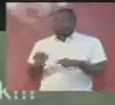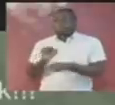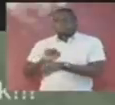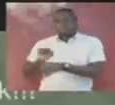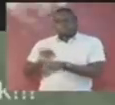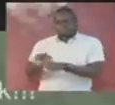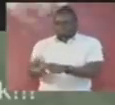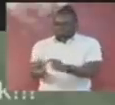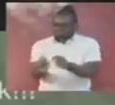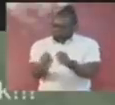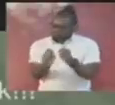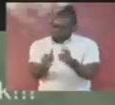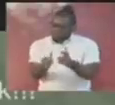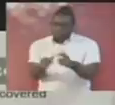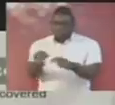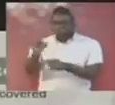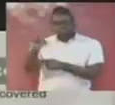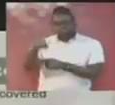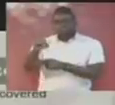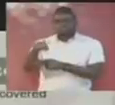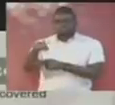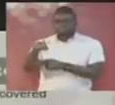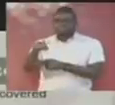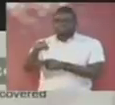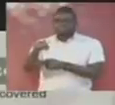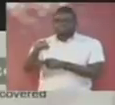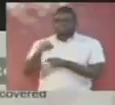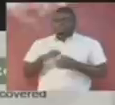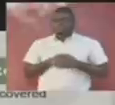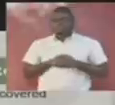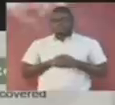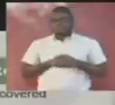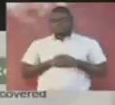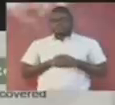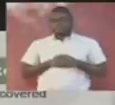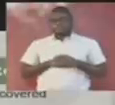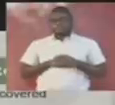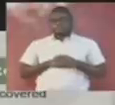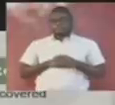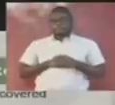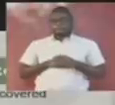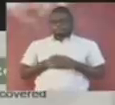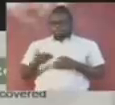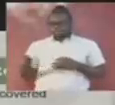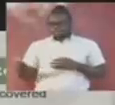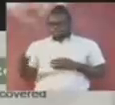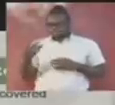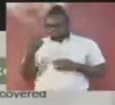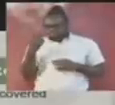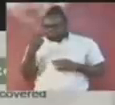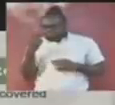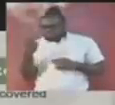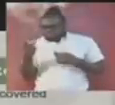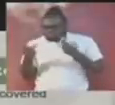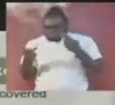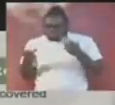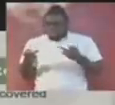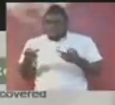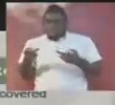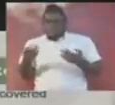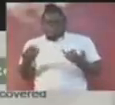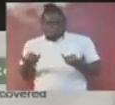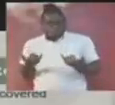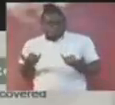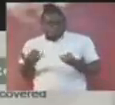produced. Next slide. So thus far, with respect to the COVID-19